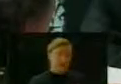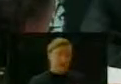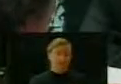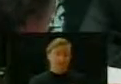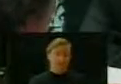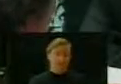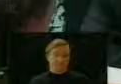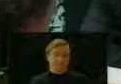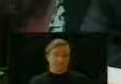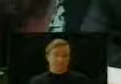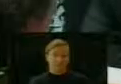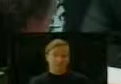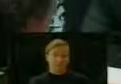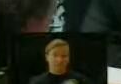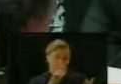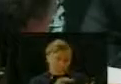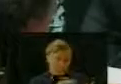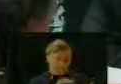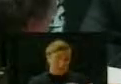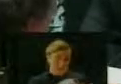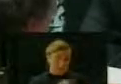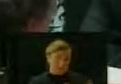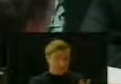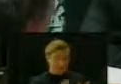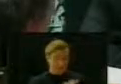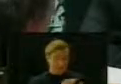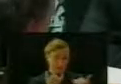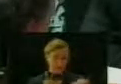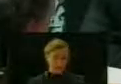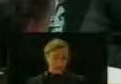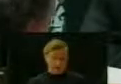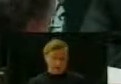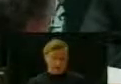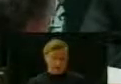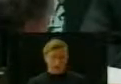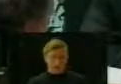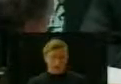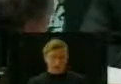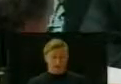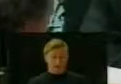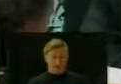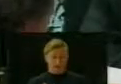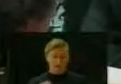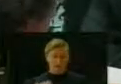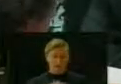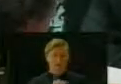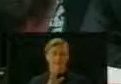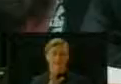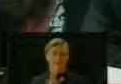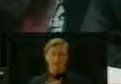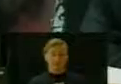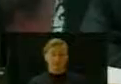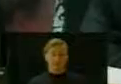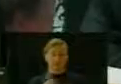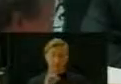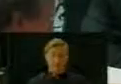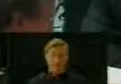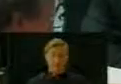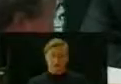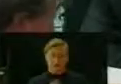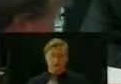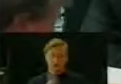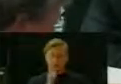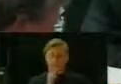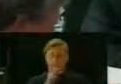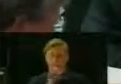are empowered to study it and to review it. Right now, as we've talked about